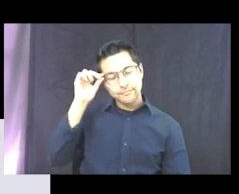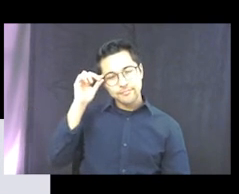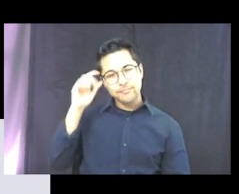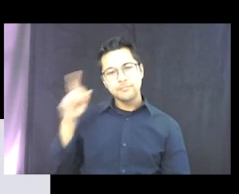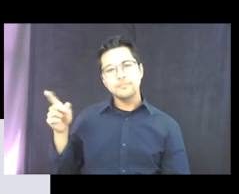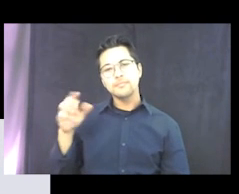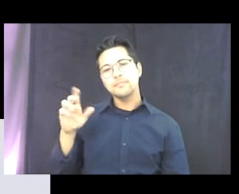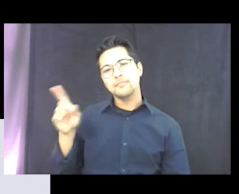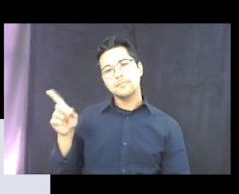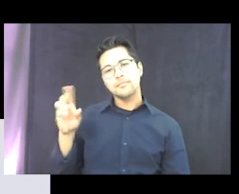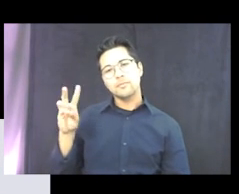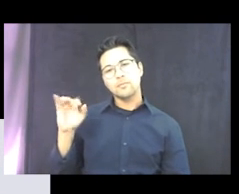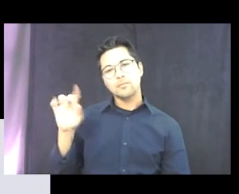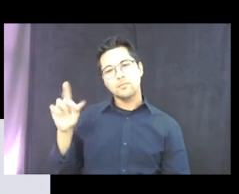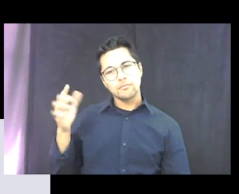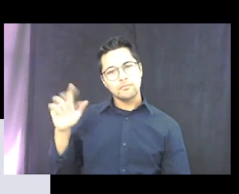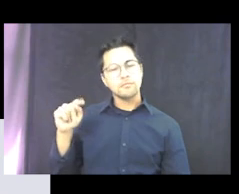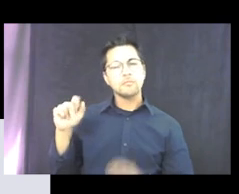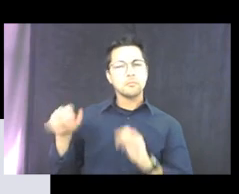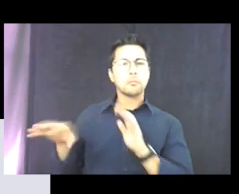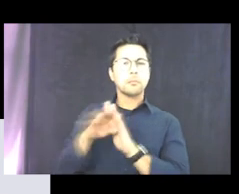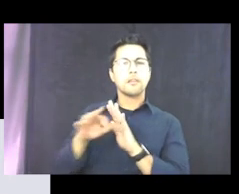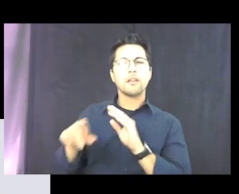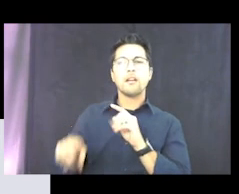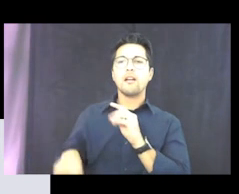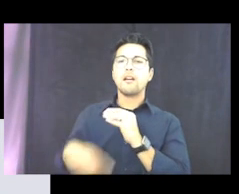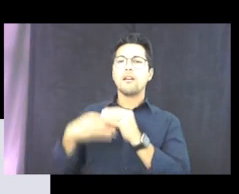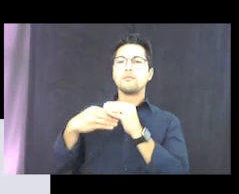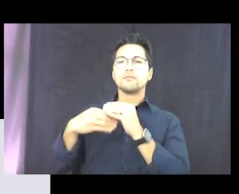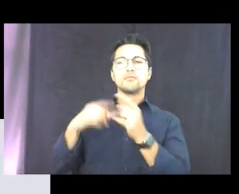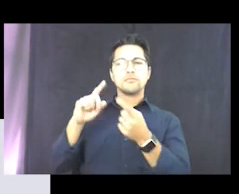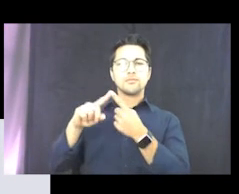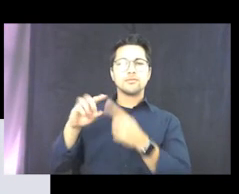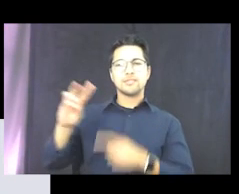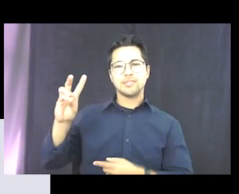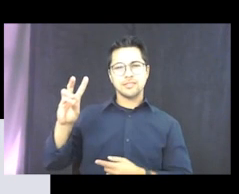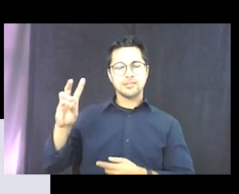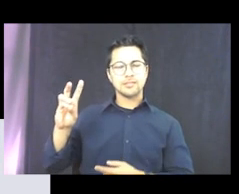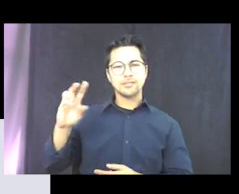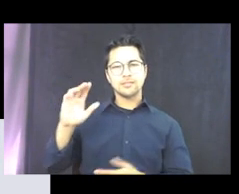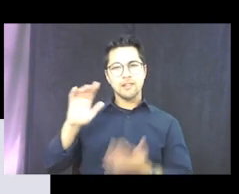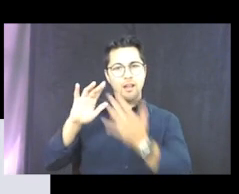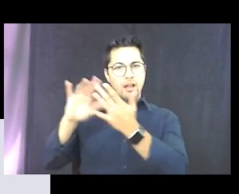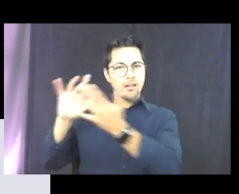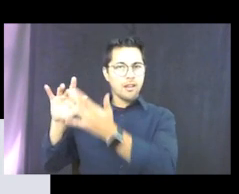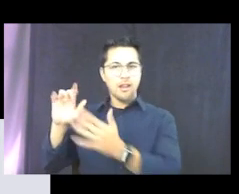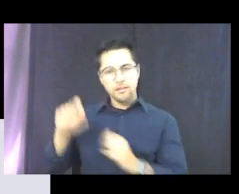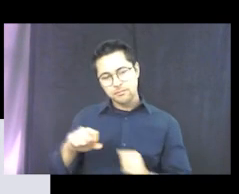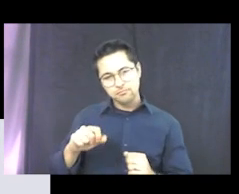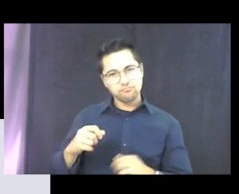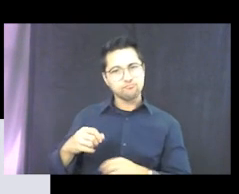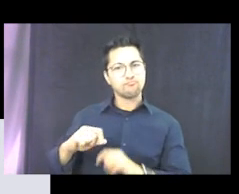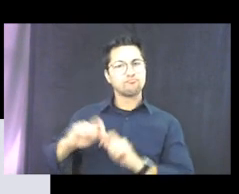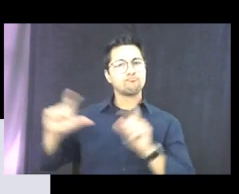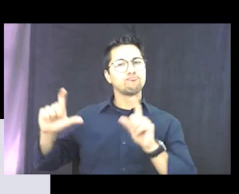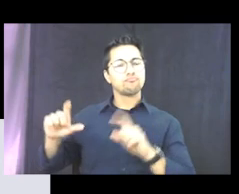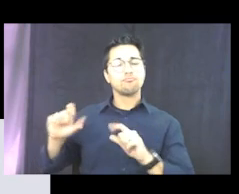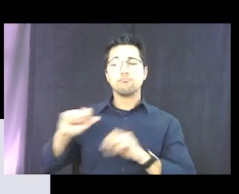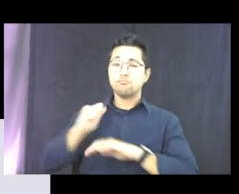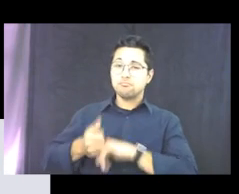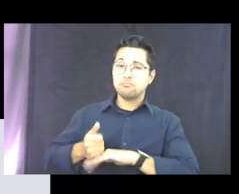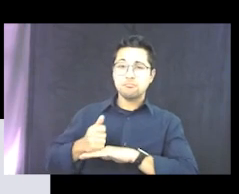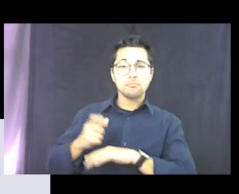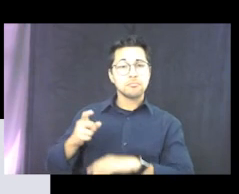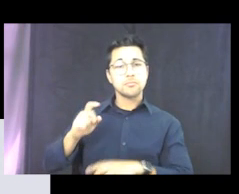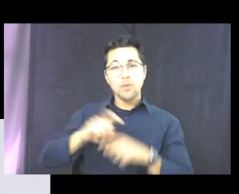speed dial widget allows you to select up to 6 contacts that you would like to be displayed on your home screen. You can choose to set it up to